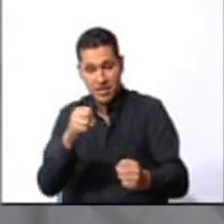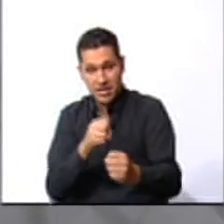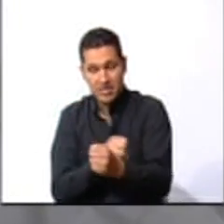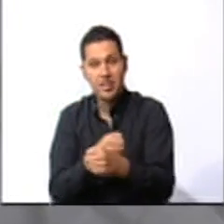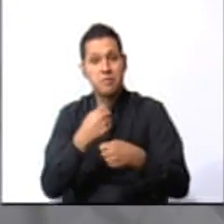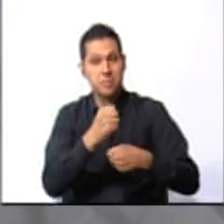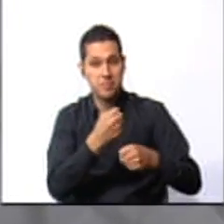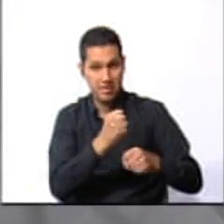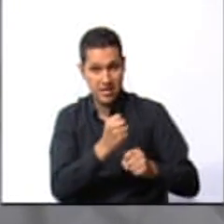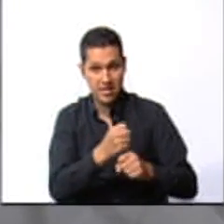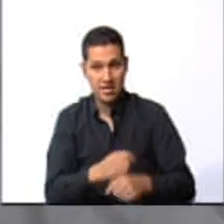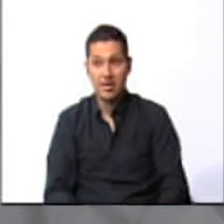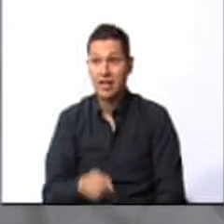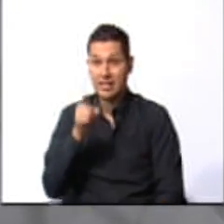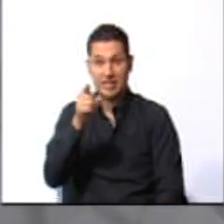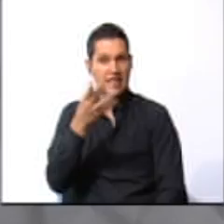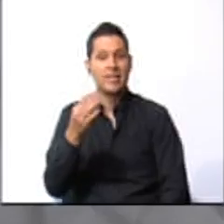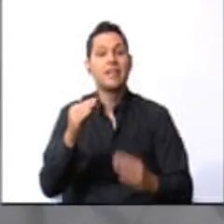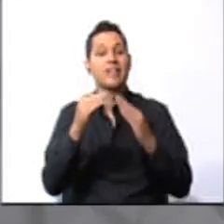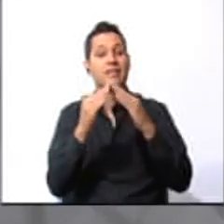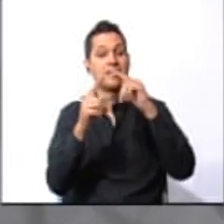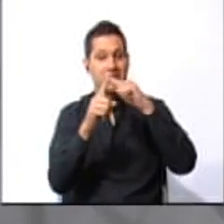This is the cheese.